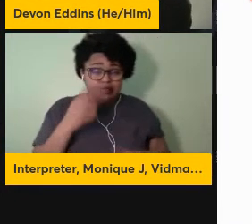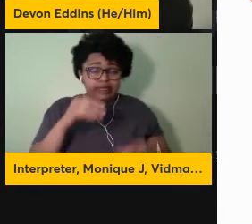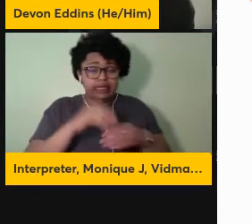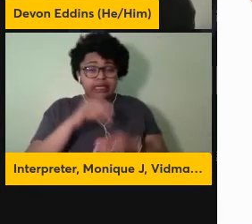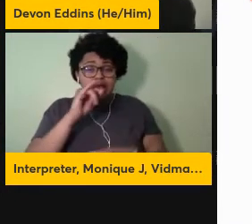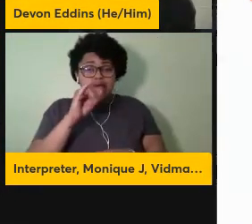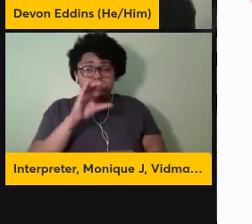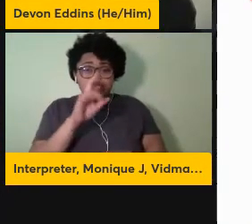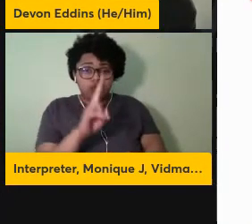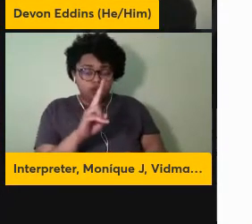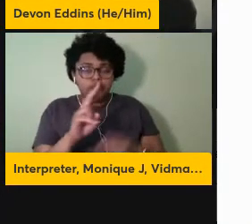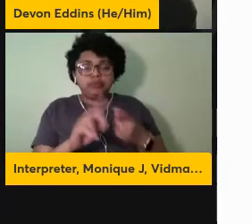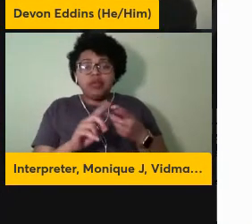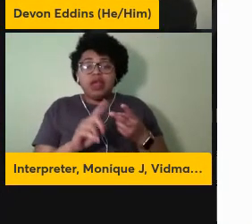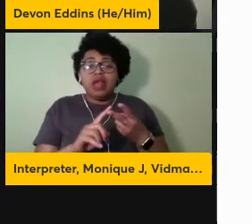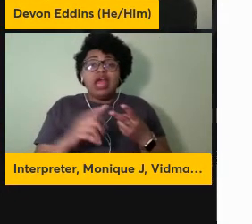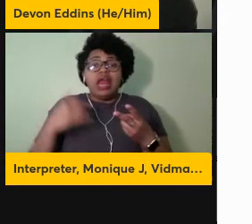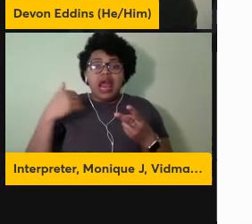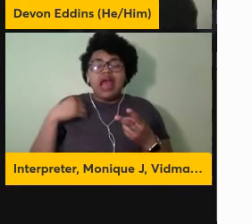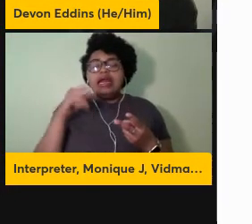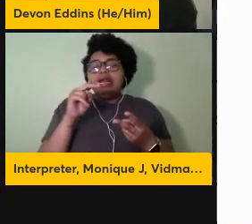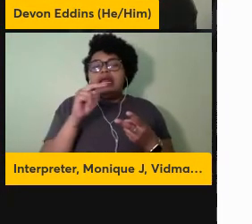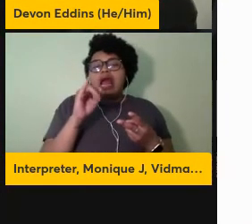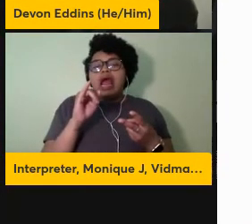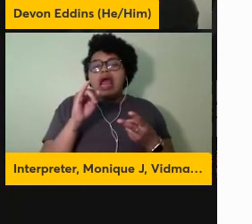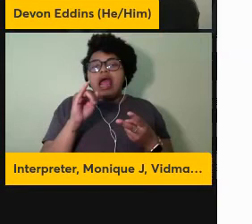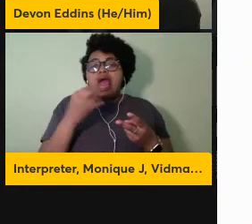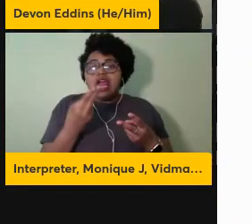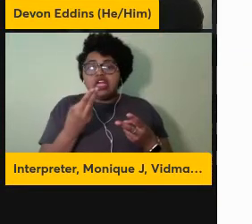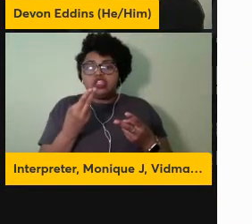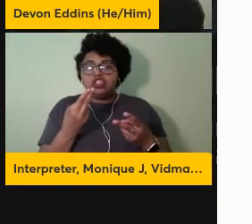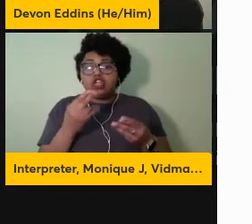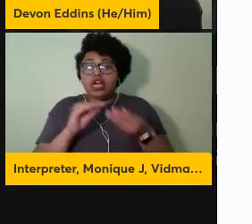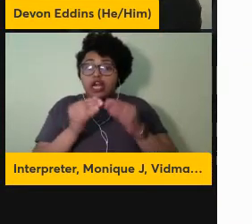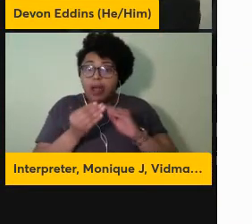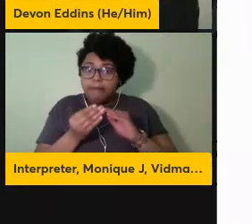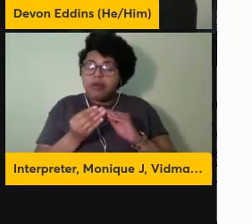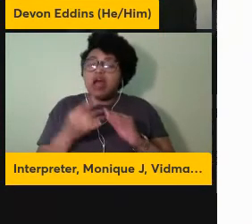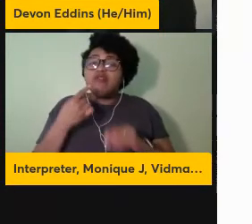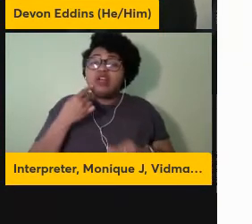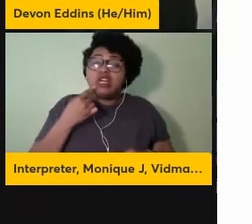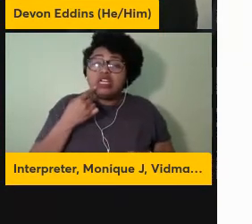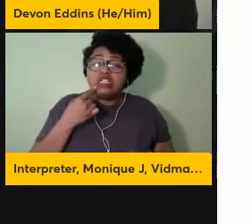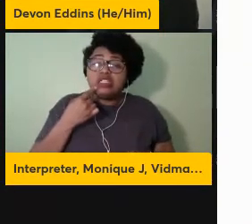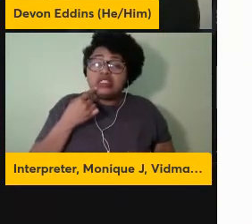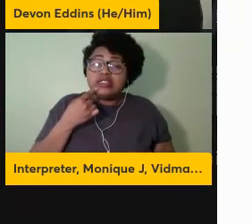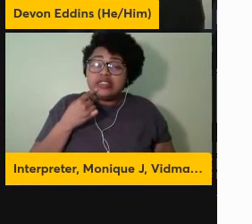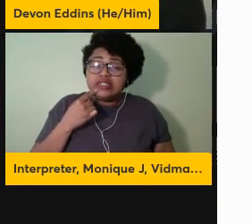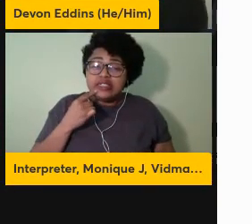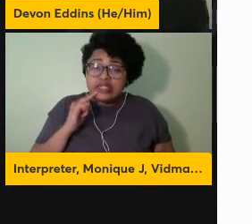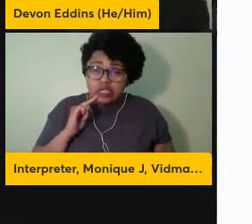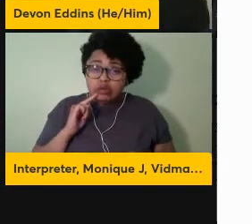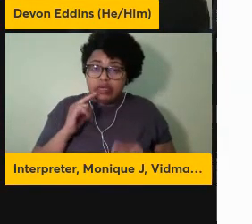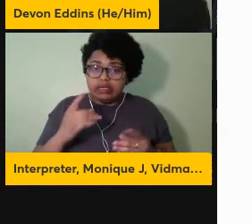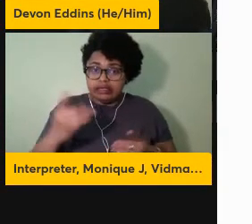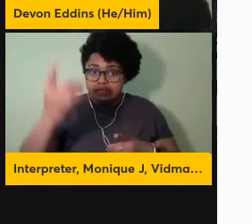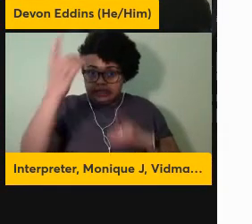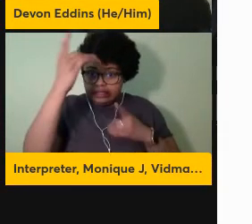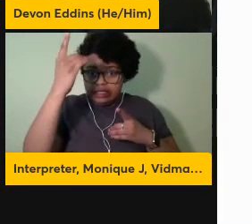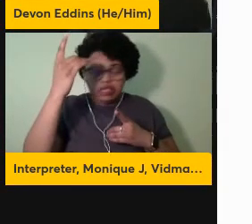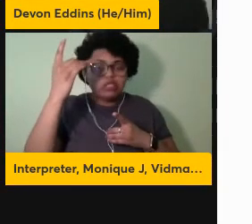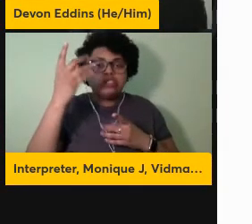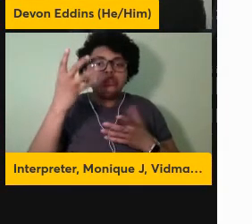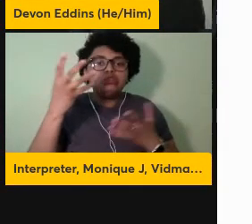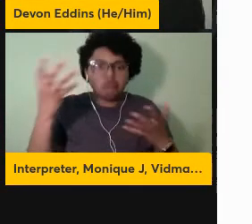NIH score of critical disease, which we will refer to as severe throughout the study. And all of these patients